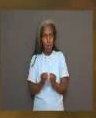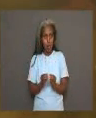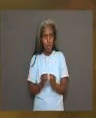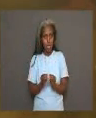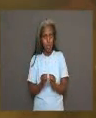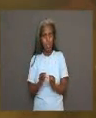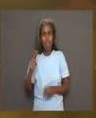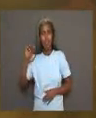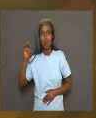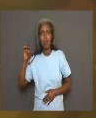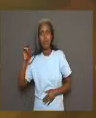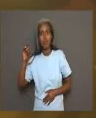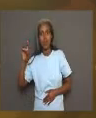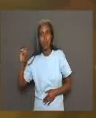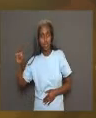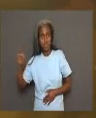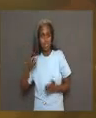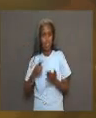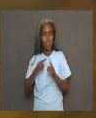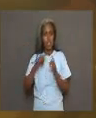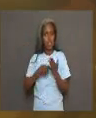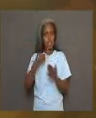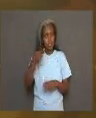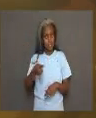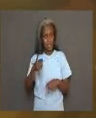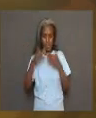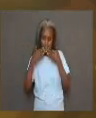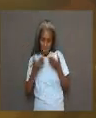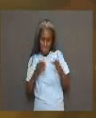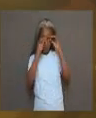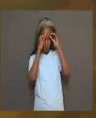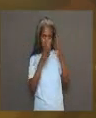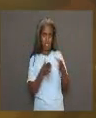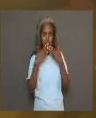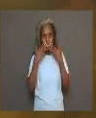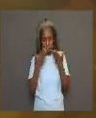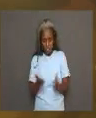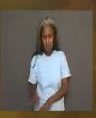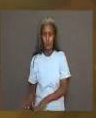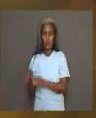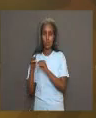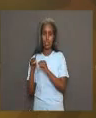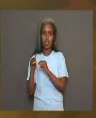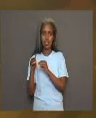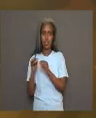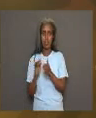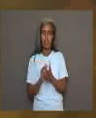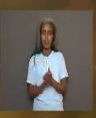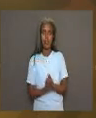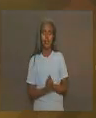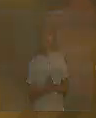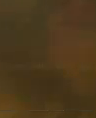calculate a mode. Until then, thank you, teacher. Thank you, students.